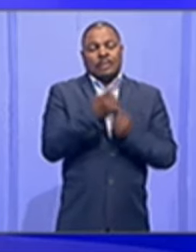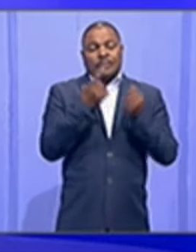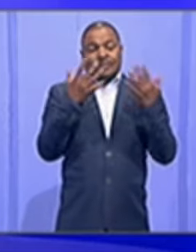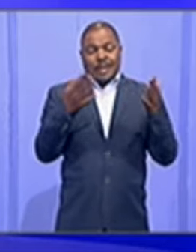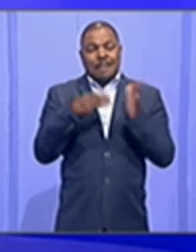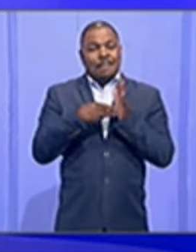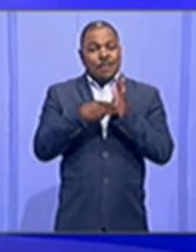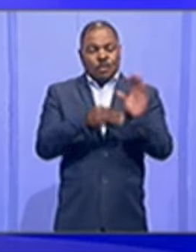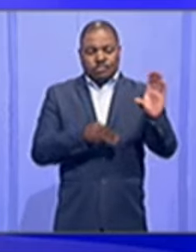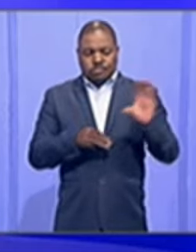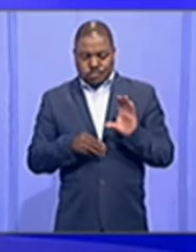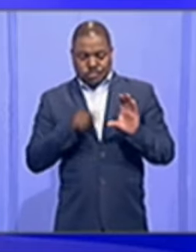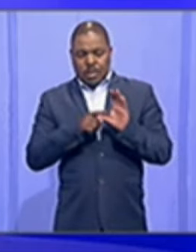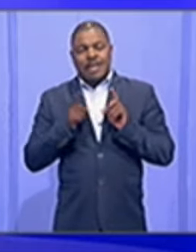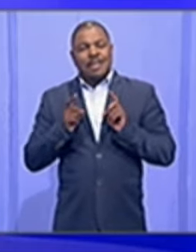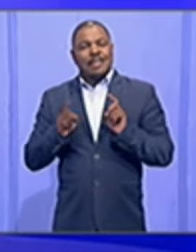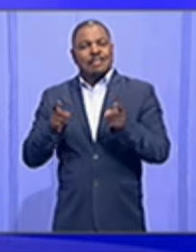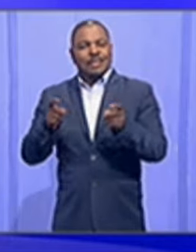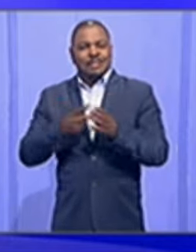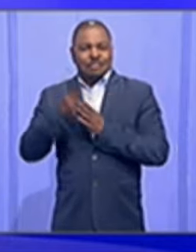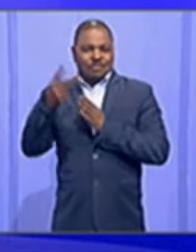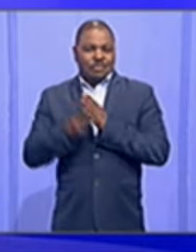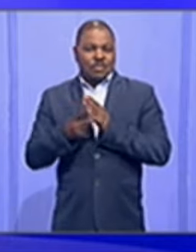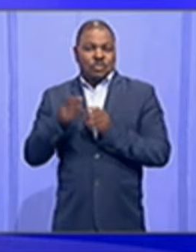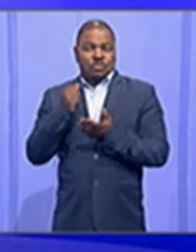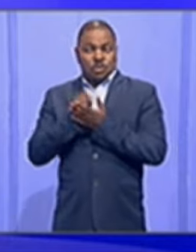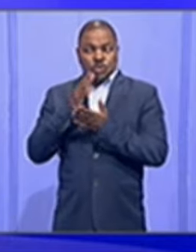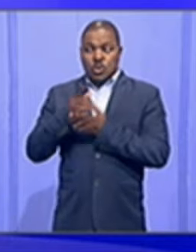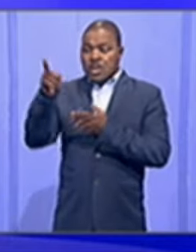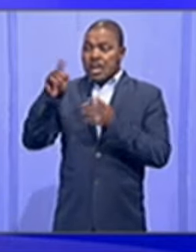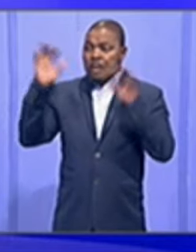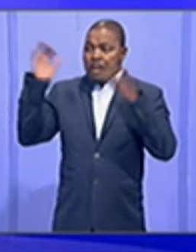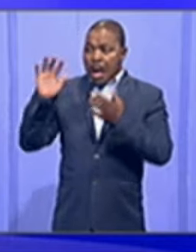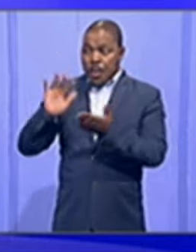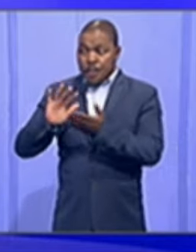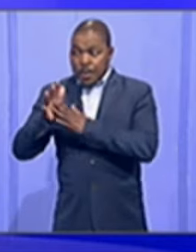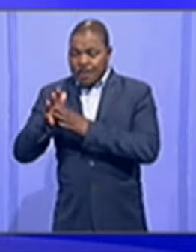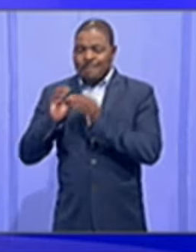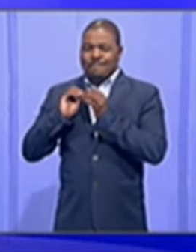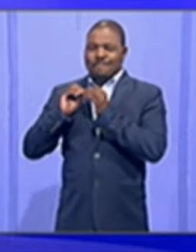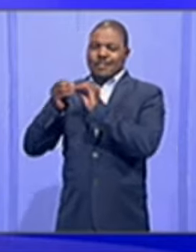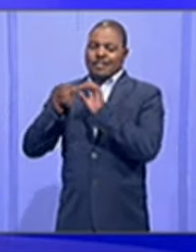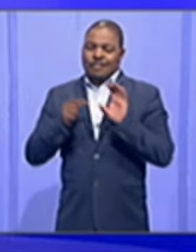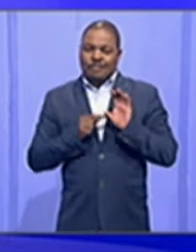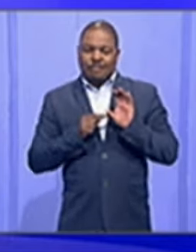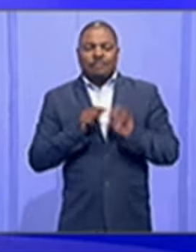go diprojeke tsa tshoganetso go mpsafatsa dikolo tseo di amilwego ke dipula tsa matlakadibe.